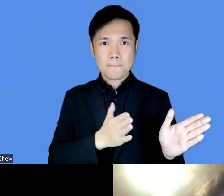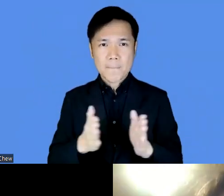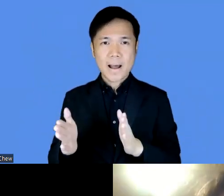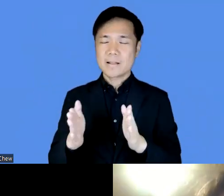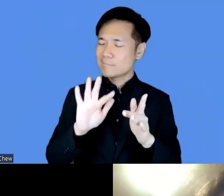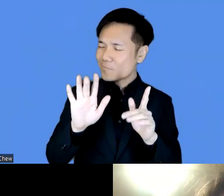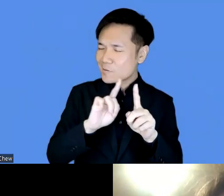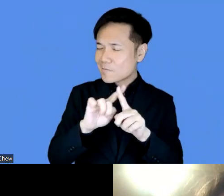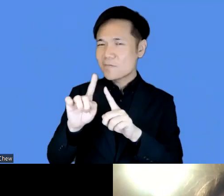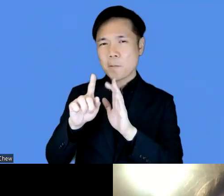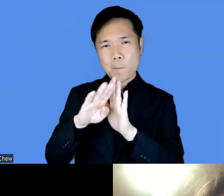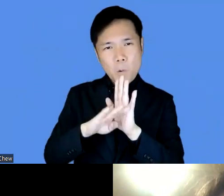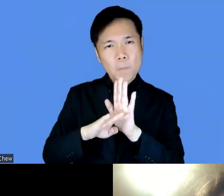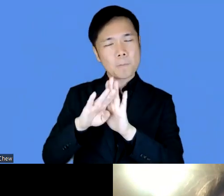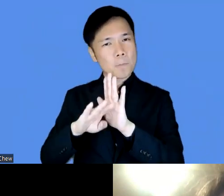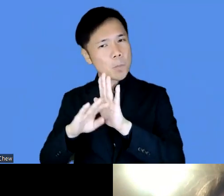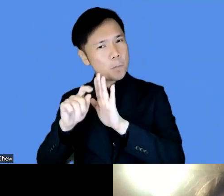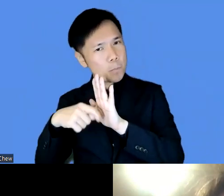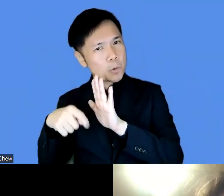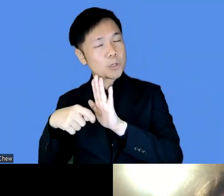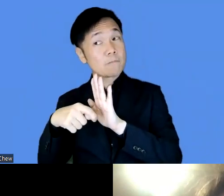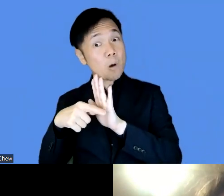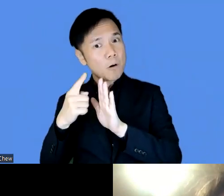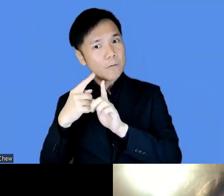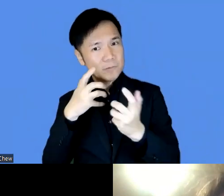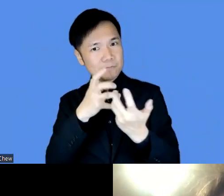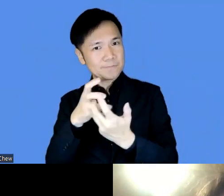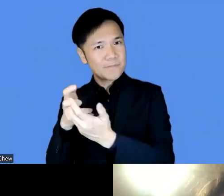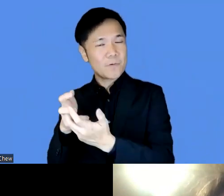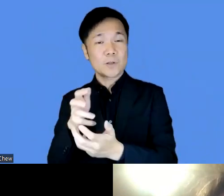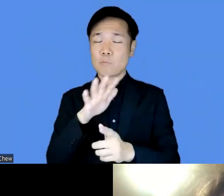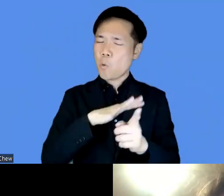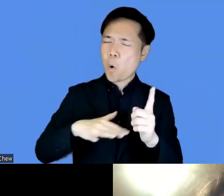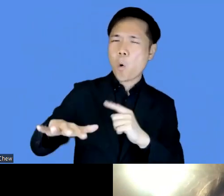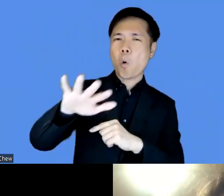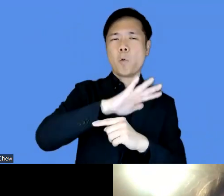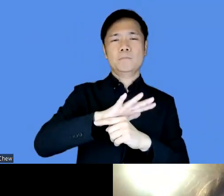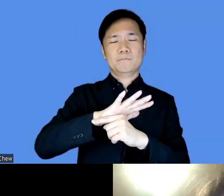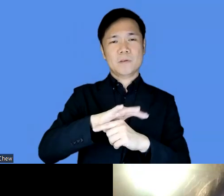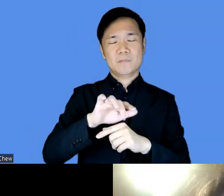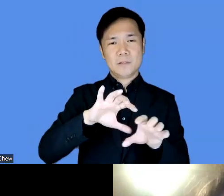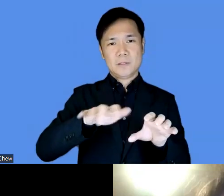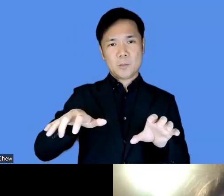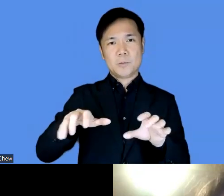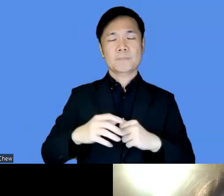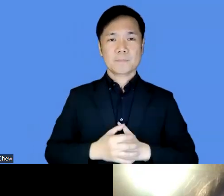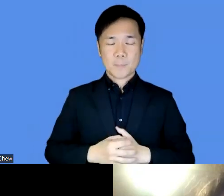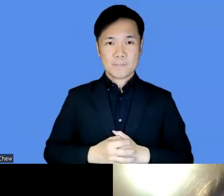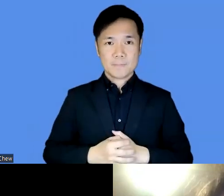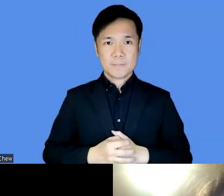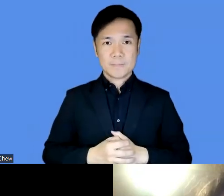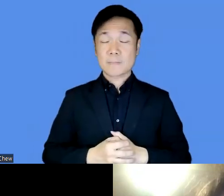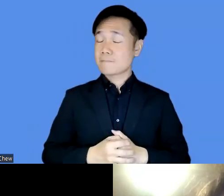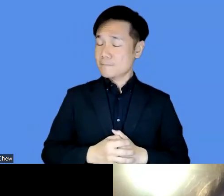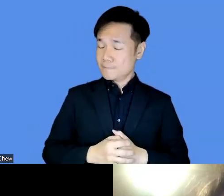programs around persons with disabilities and for the whole society. If there is something that the disability data agenda